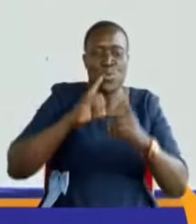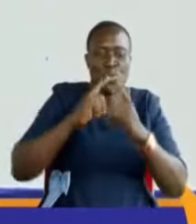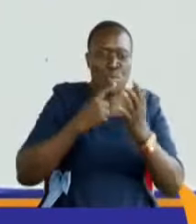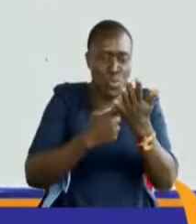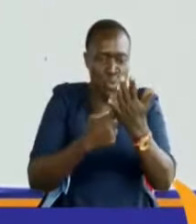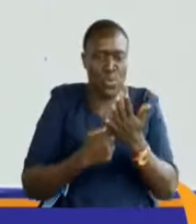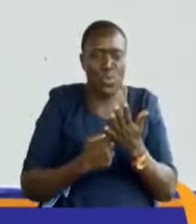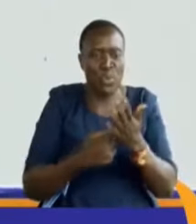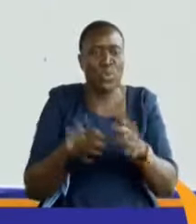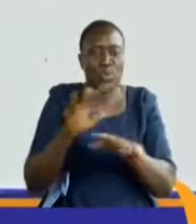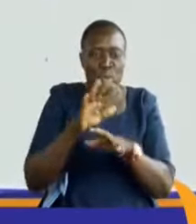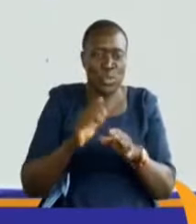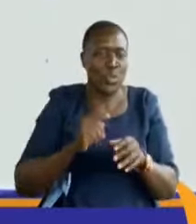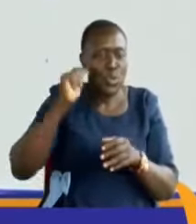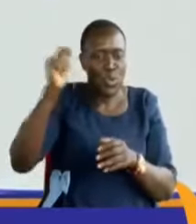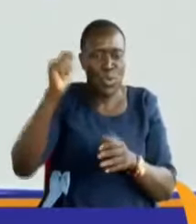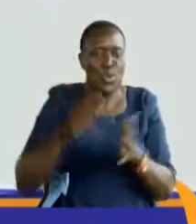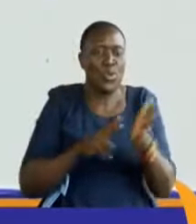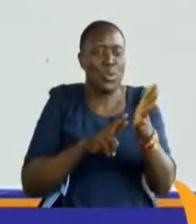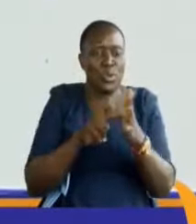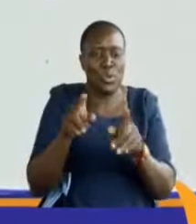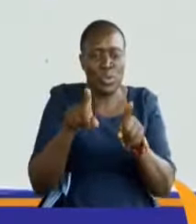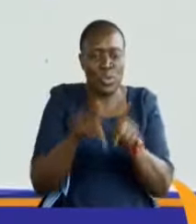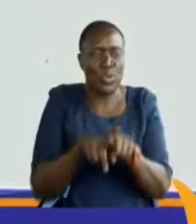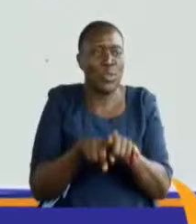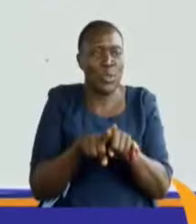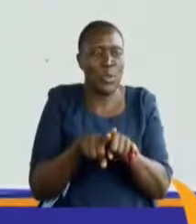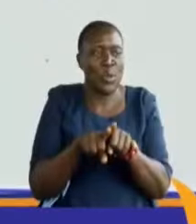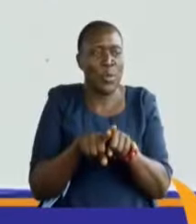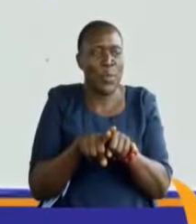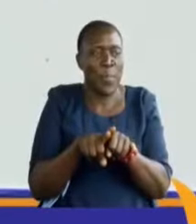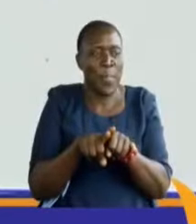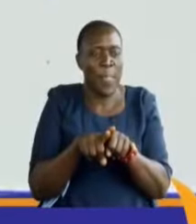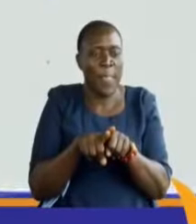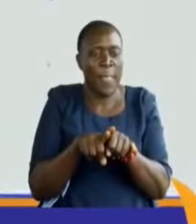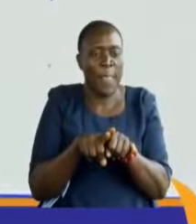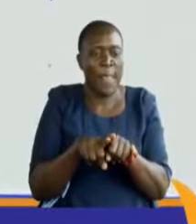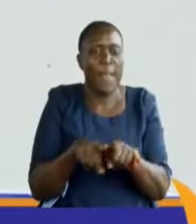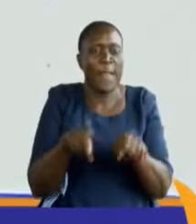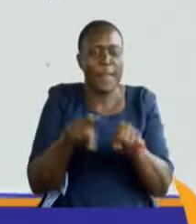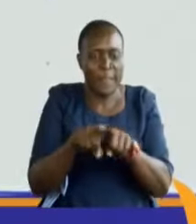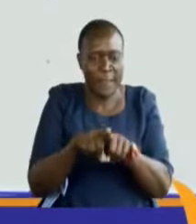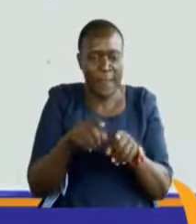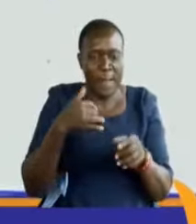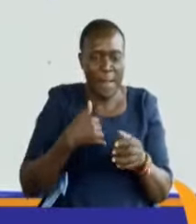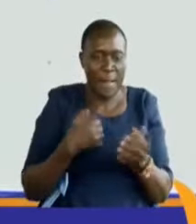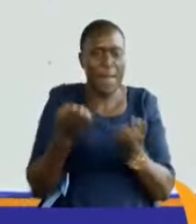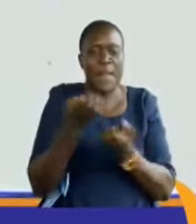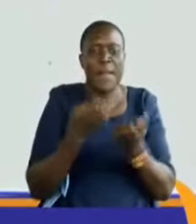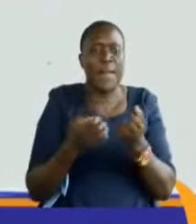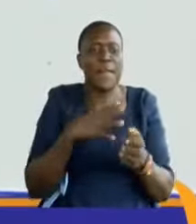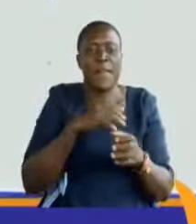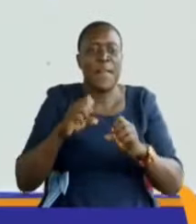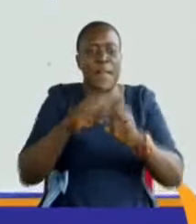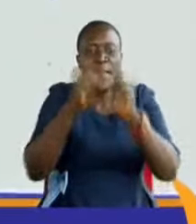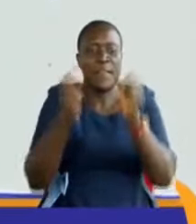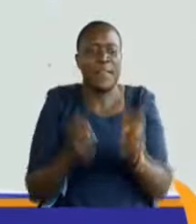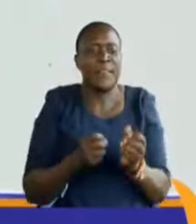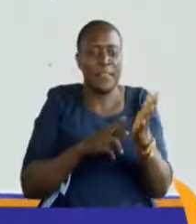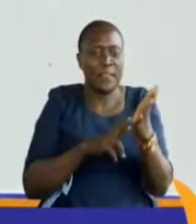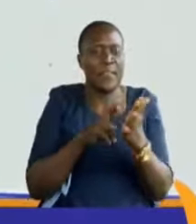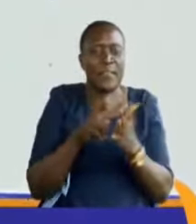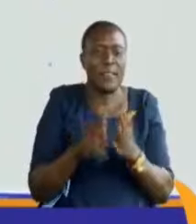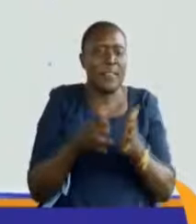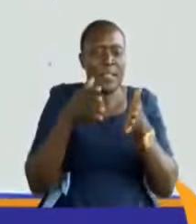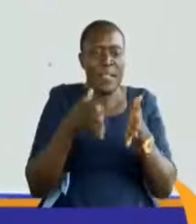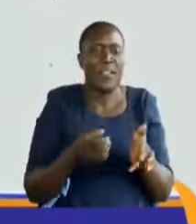justice and political rights, while at the same time addressing issues of economic and social rights. And we can assure you,